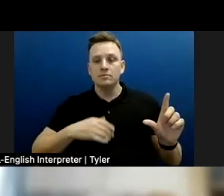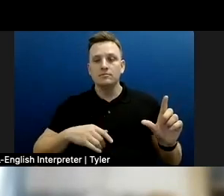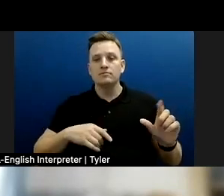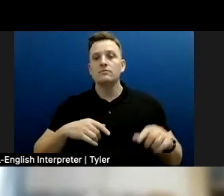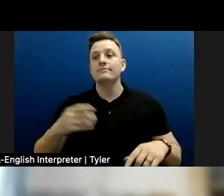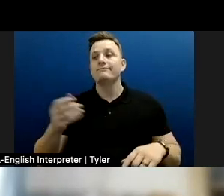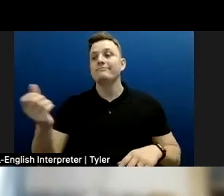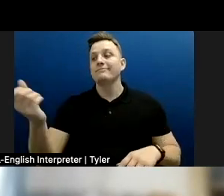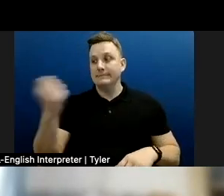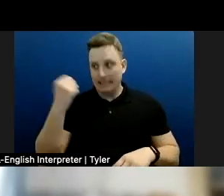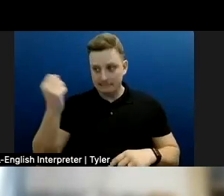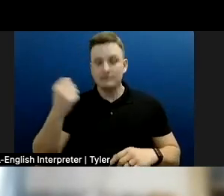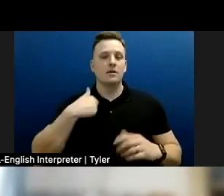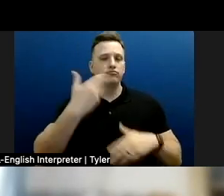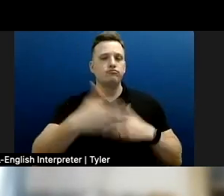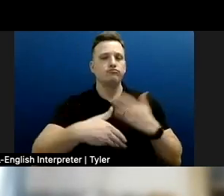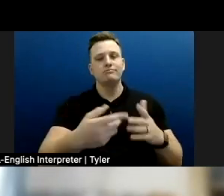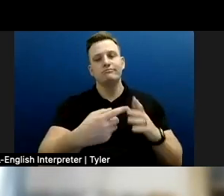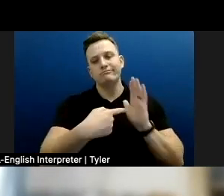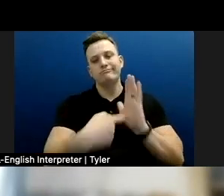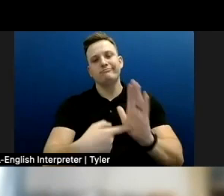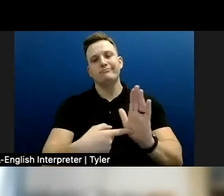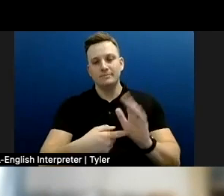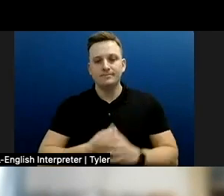start playing it.